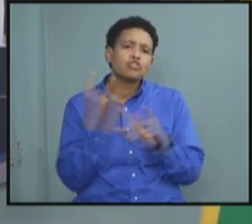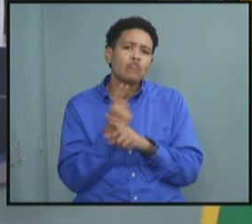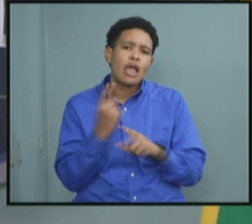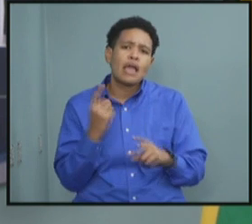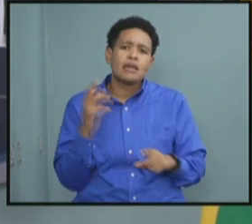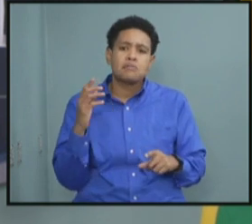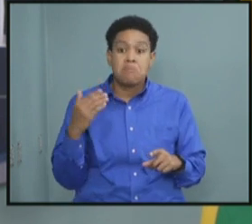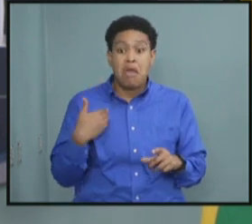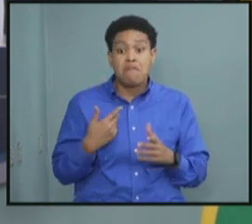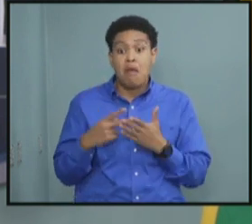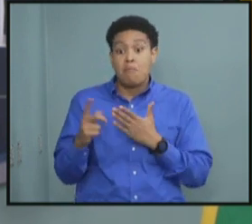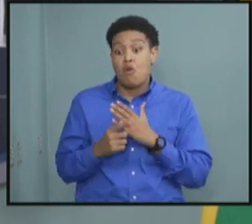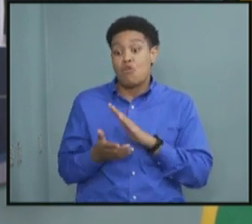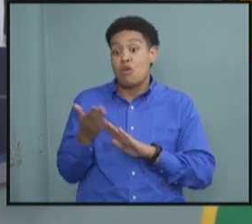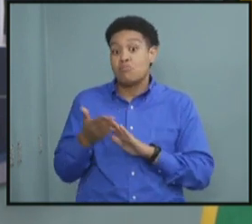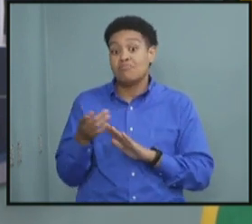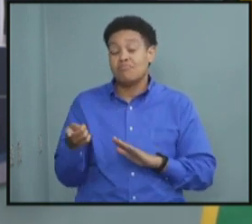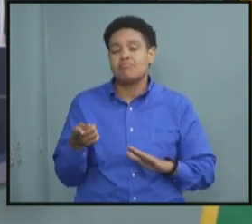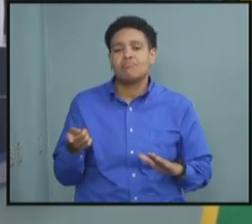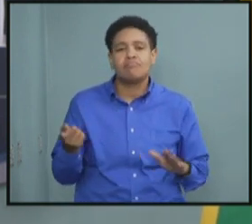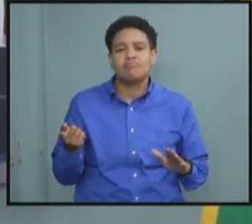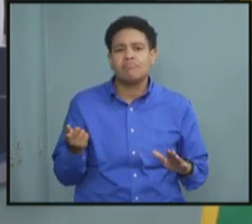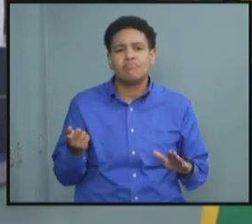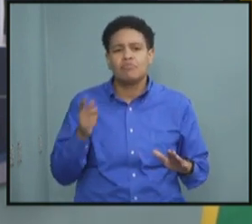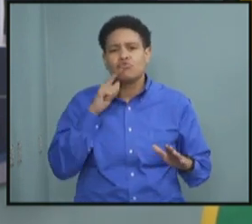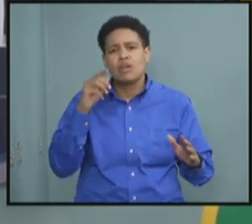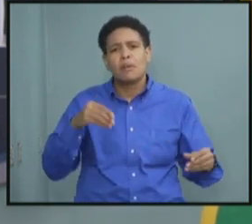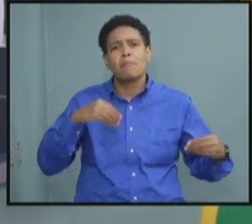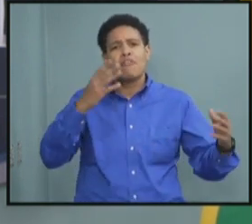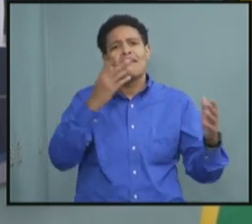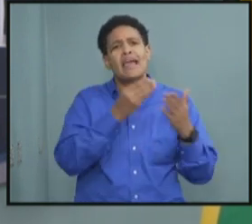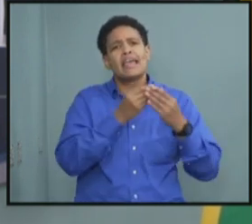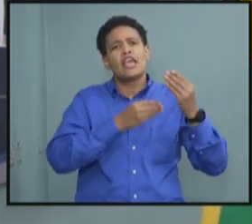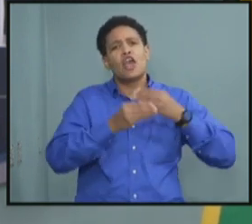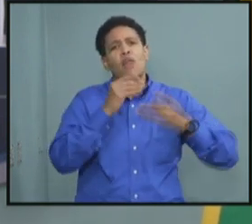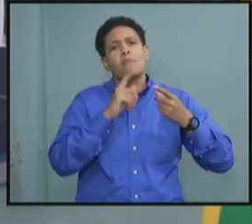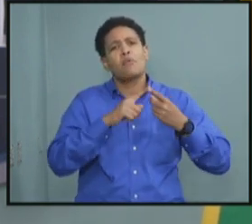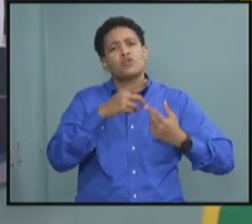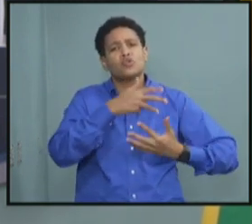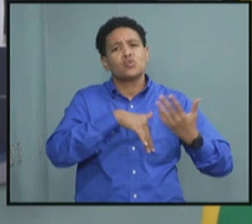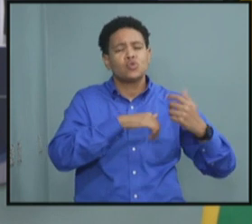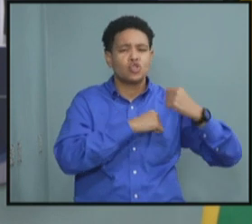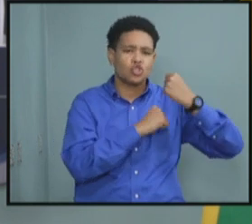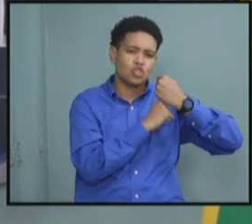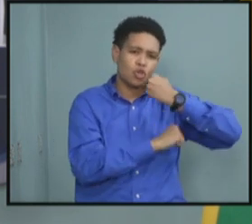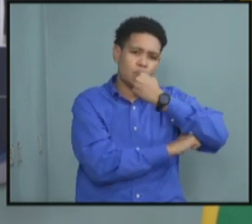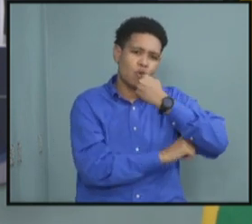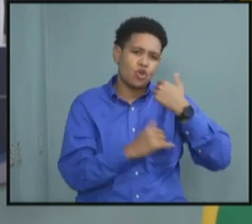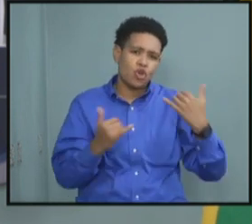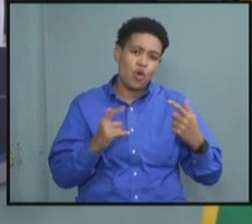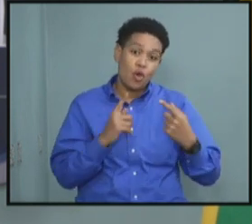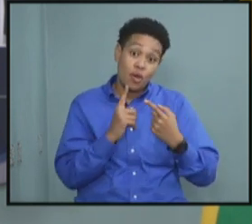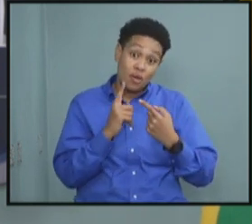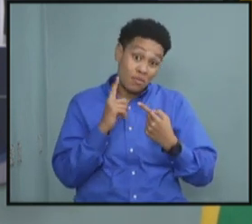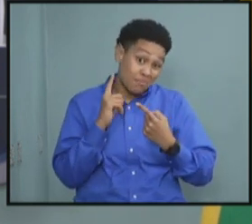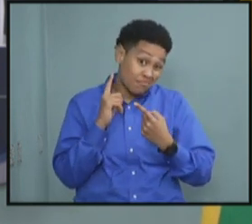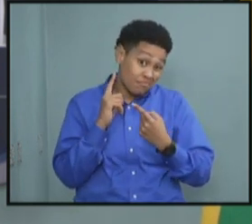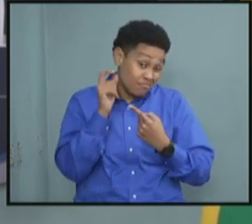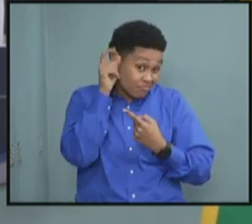by having a program that provides economic and social support at this time, but it's also